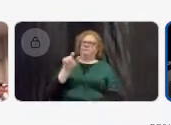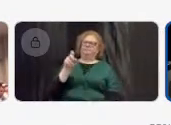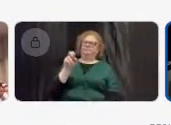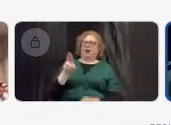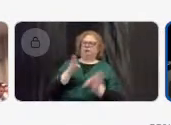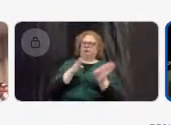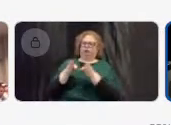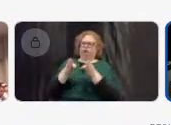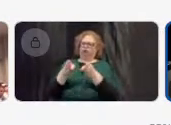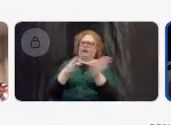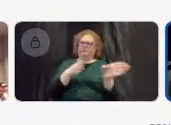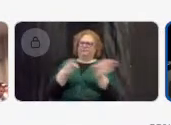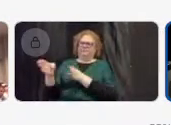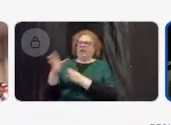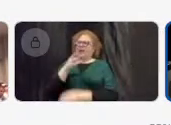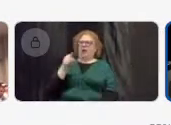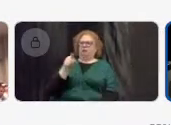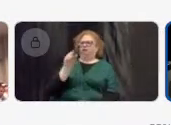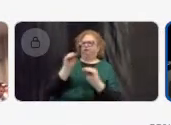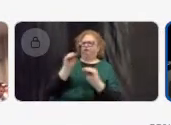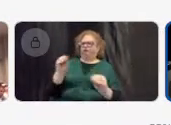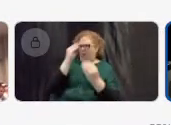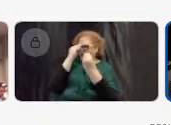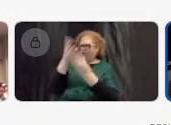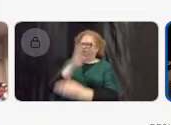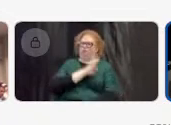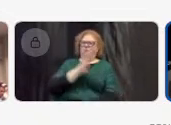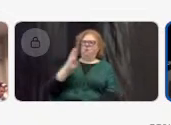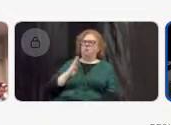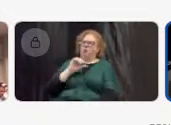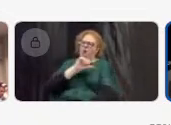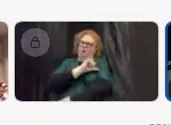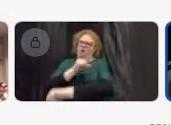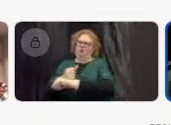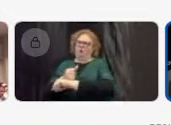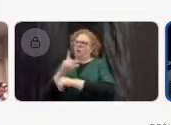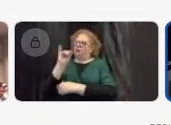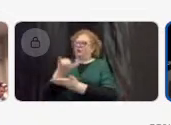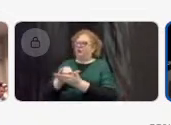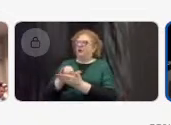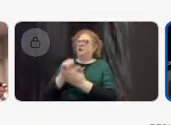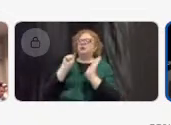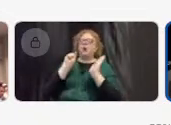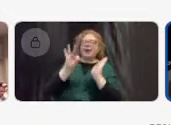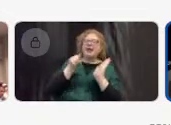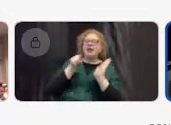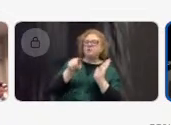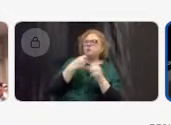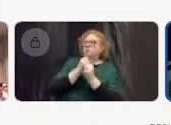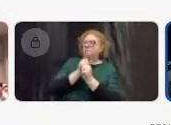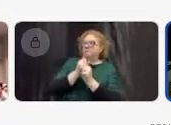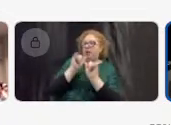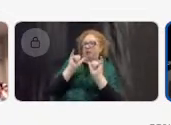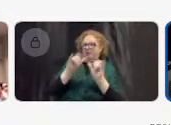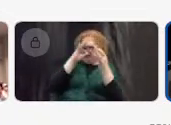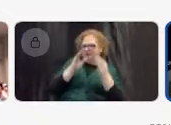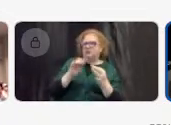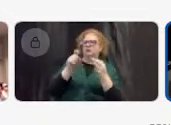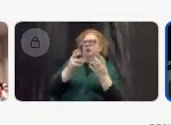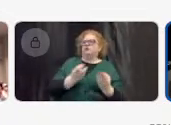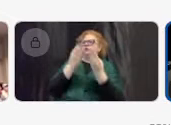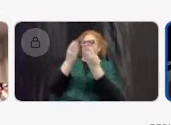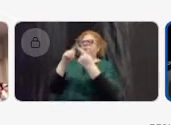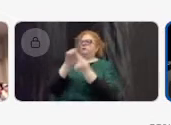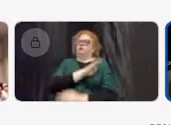liability. That's all. Just let the board do it. And you can send them at the same time. I think the gentleman who represented the